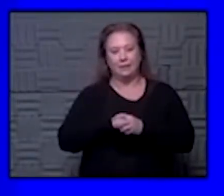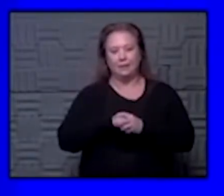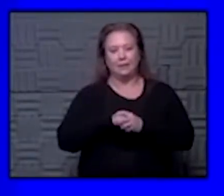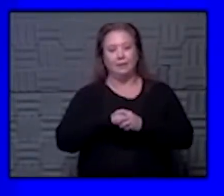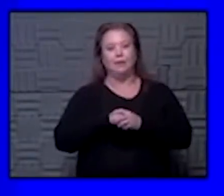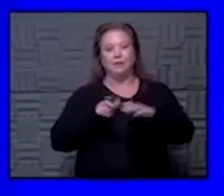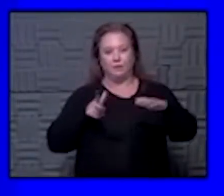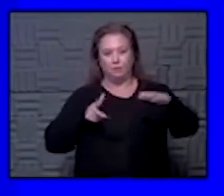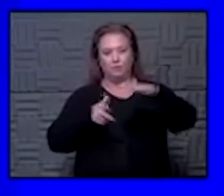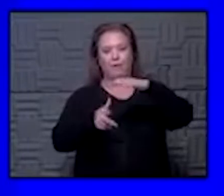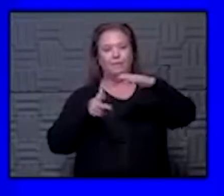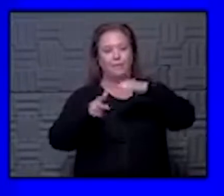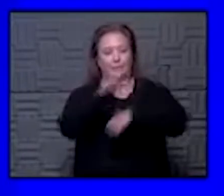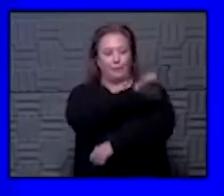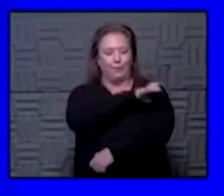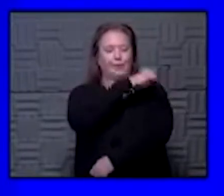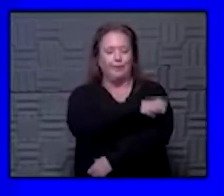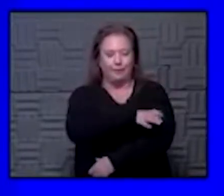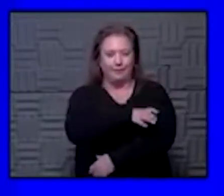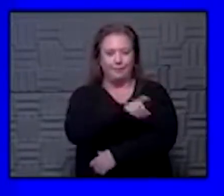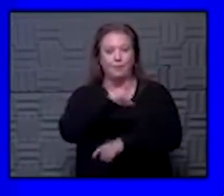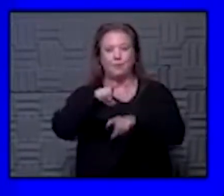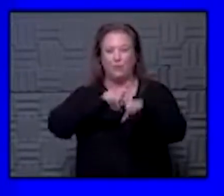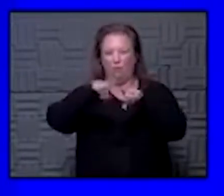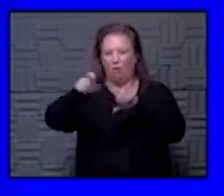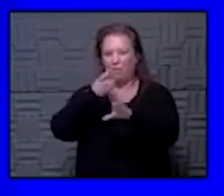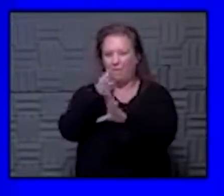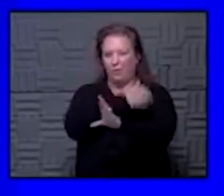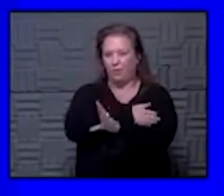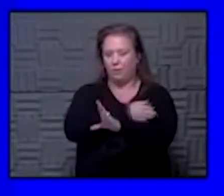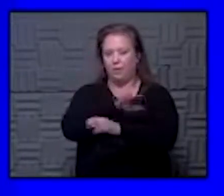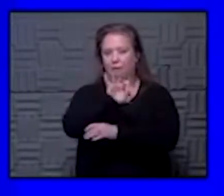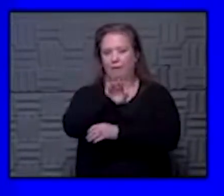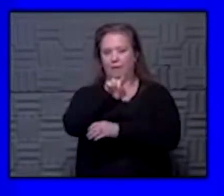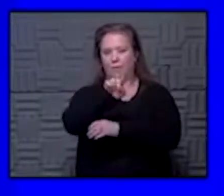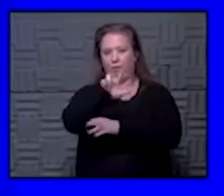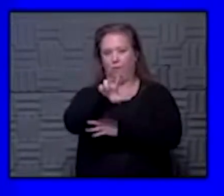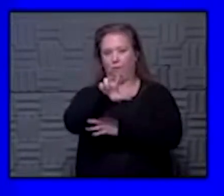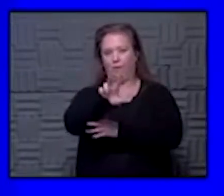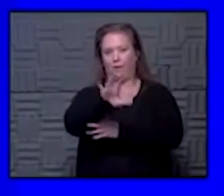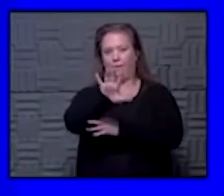a drive-through clinic. You have to call ahead,